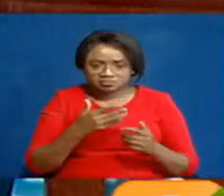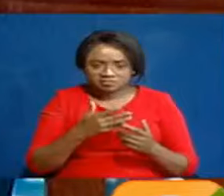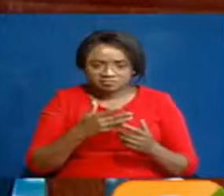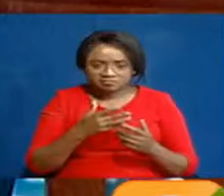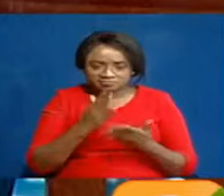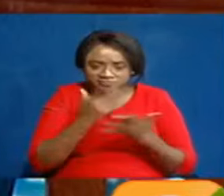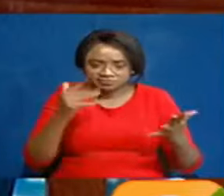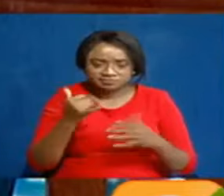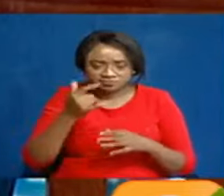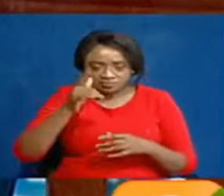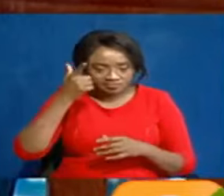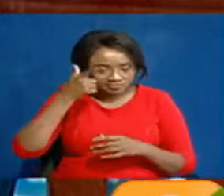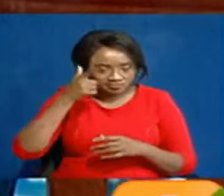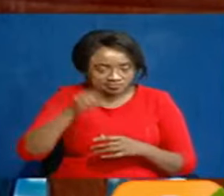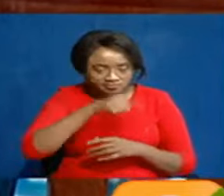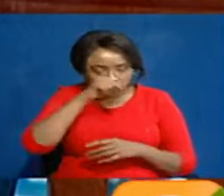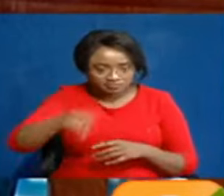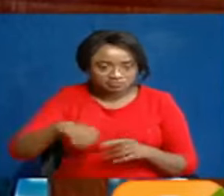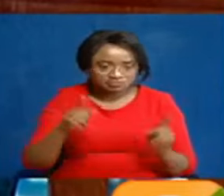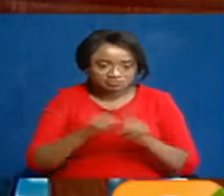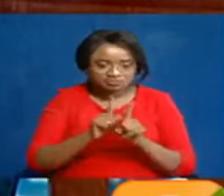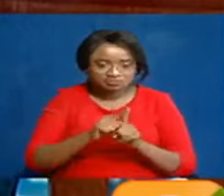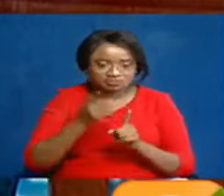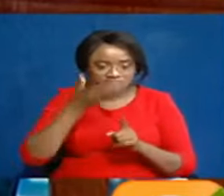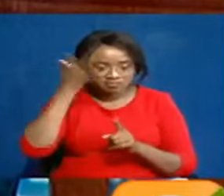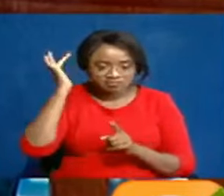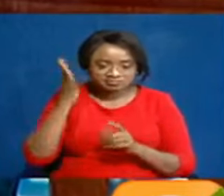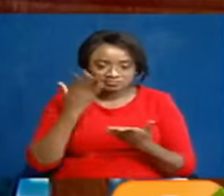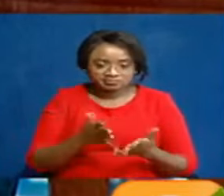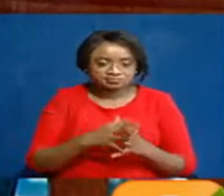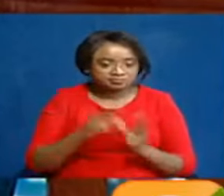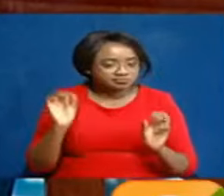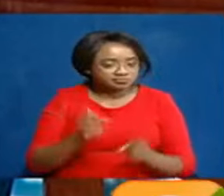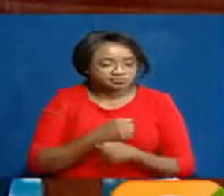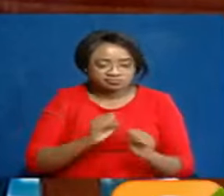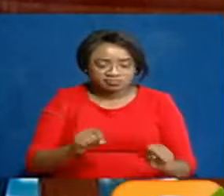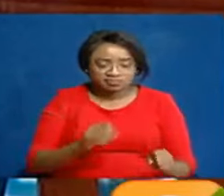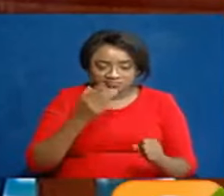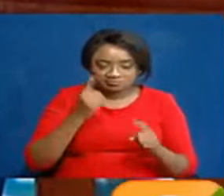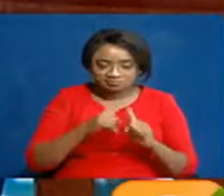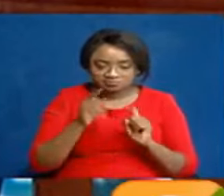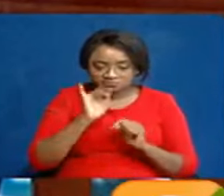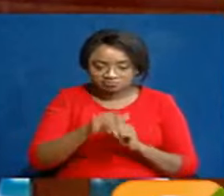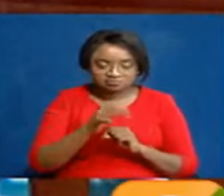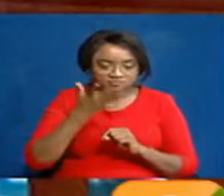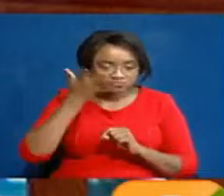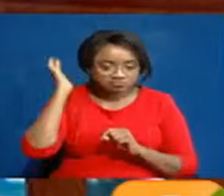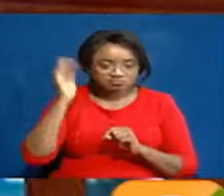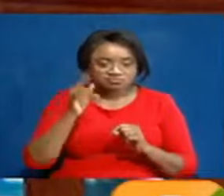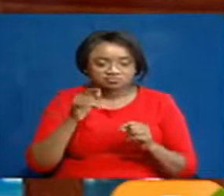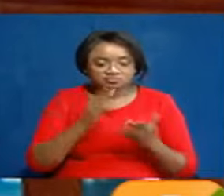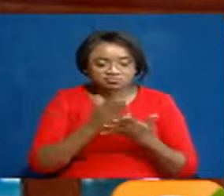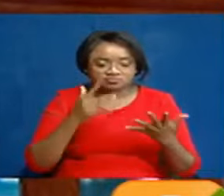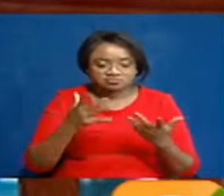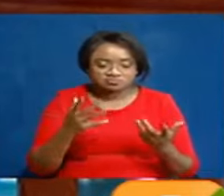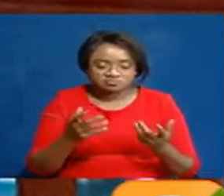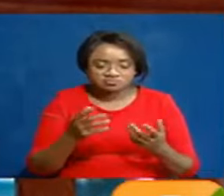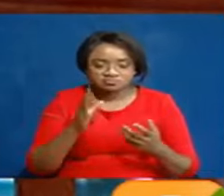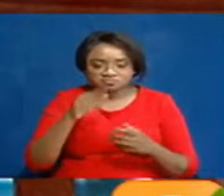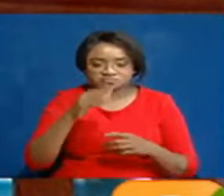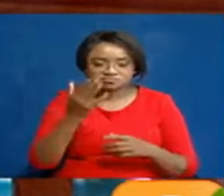cannot be something within formal government. Mm. It is something in the informal